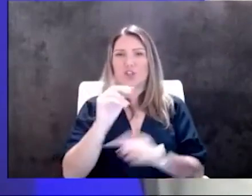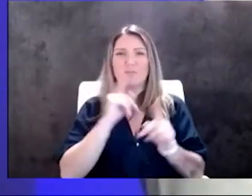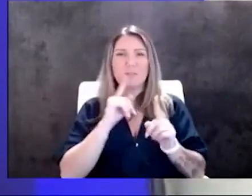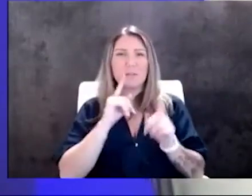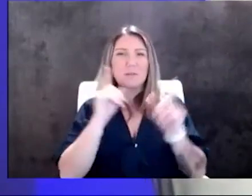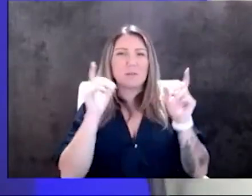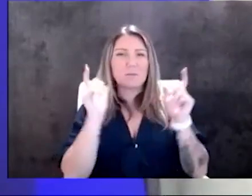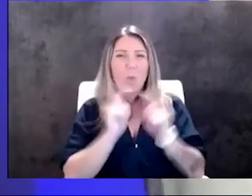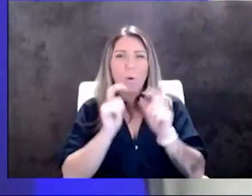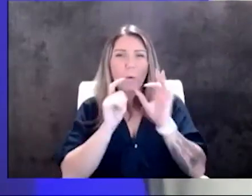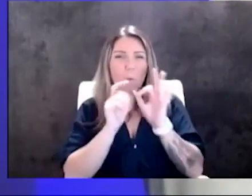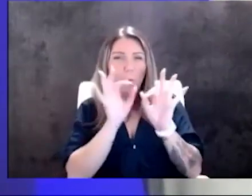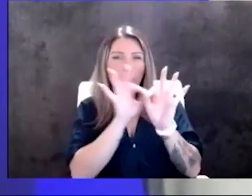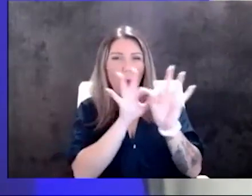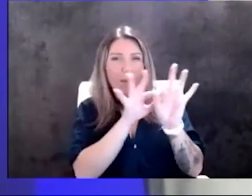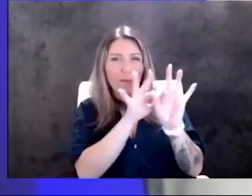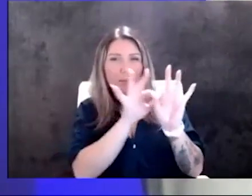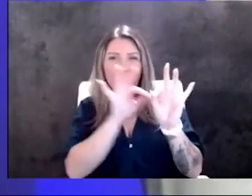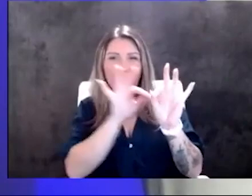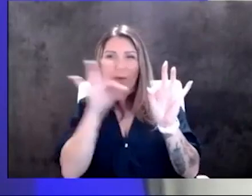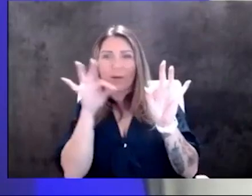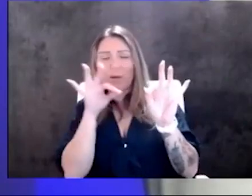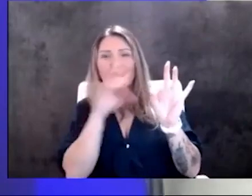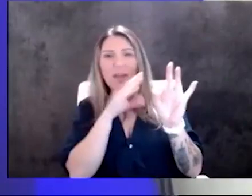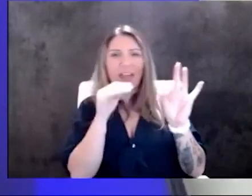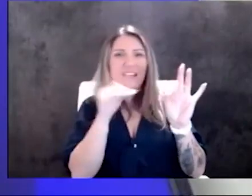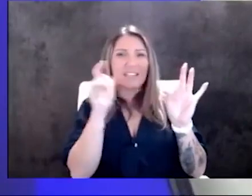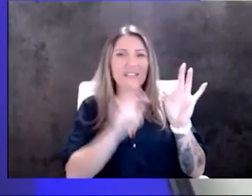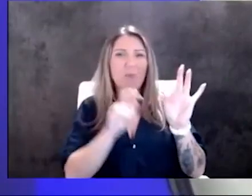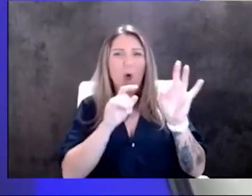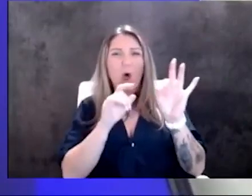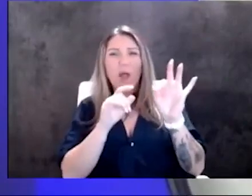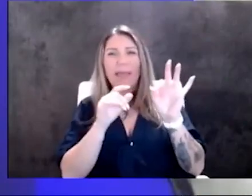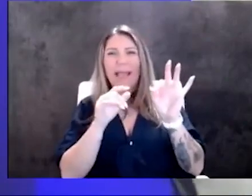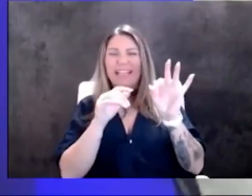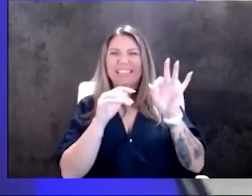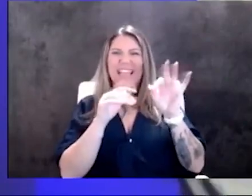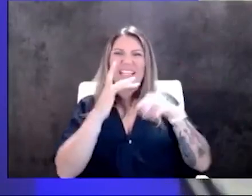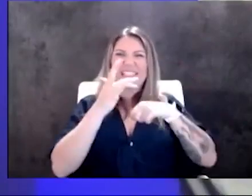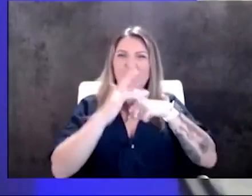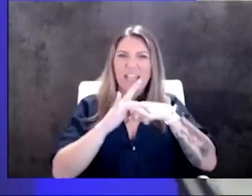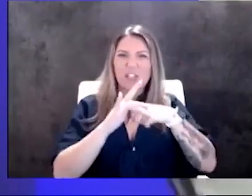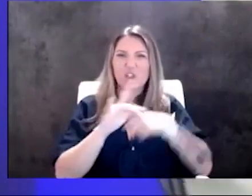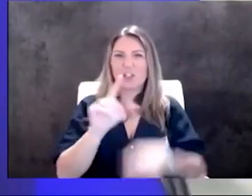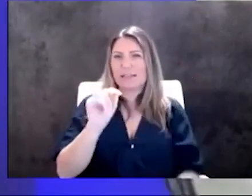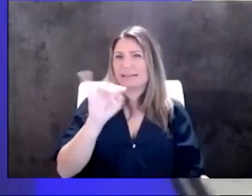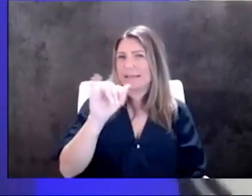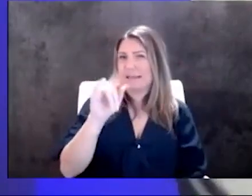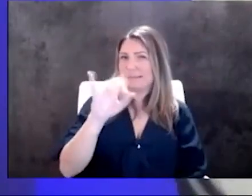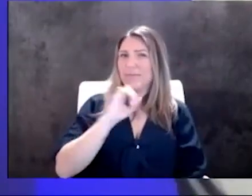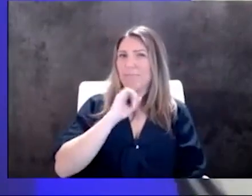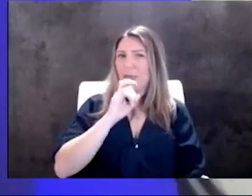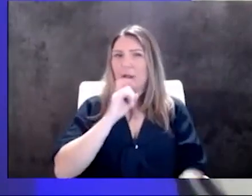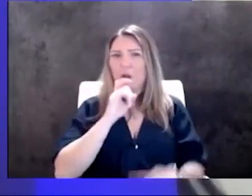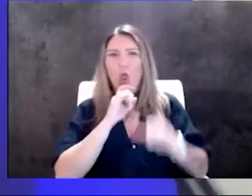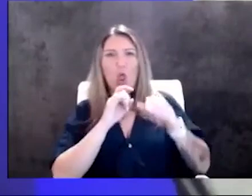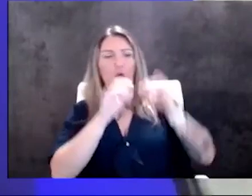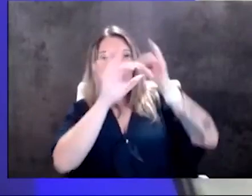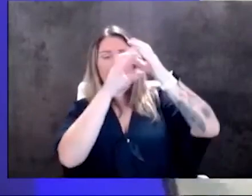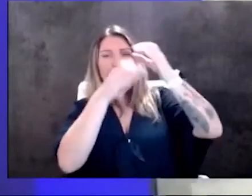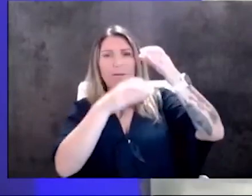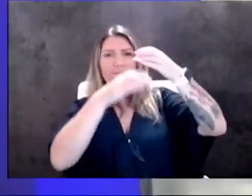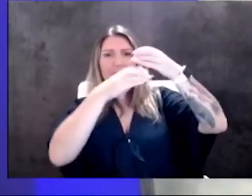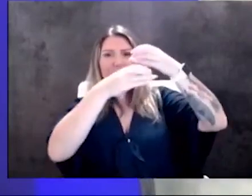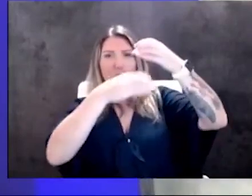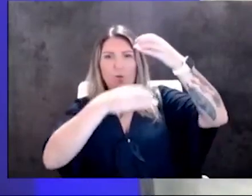ligament. And there's also little small spinous spacers that we can put in there, almost like little titanium implants that you can put in between the vertebrae to kind of lift that pressure off that. And